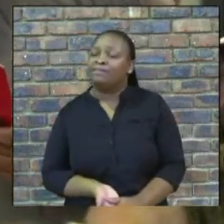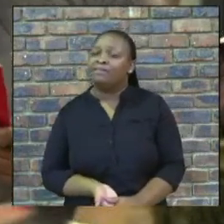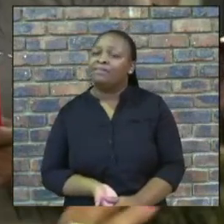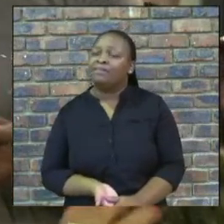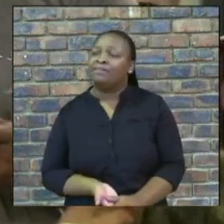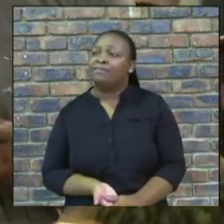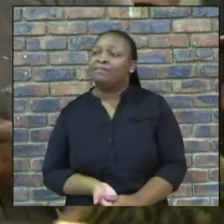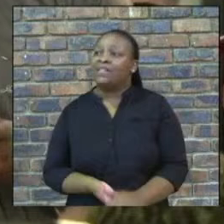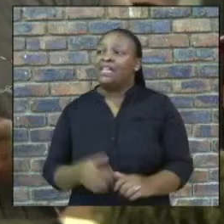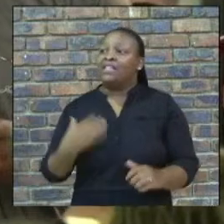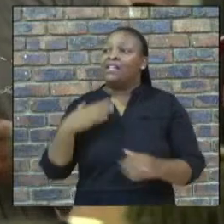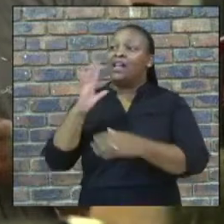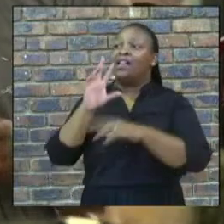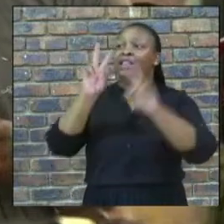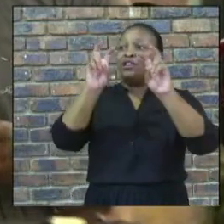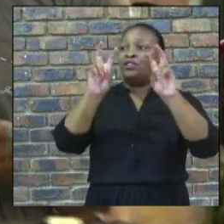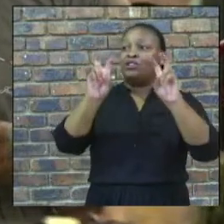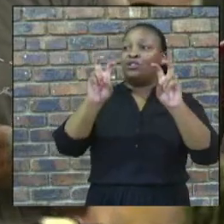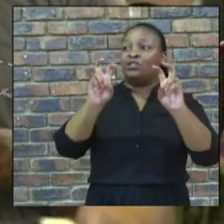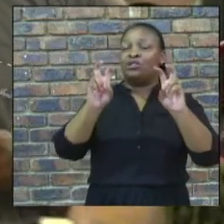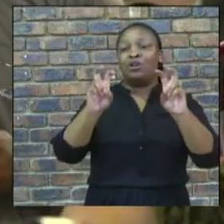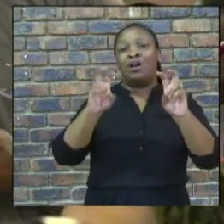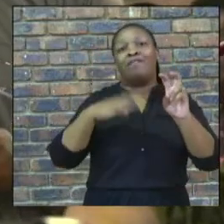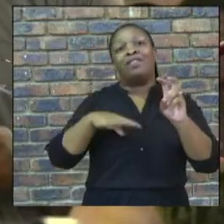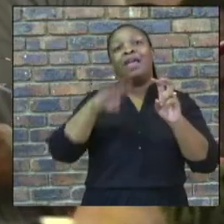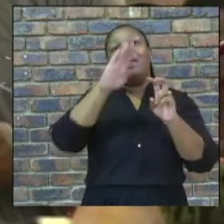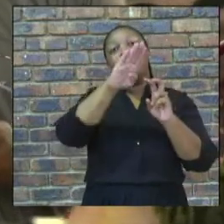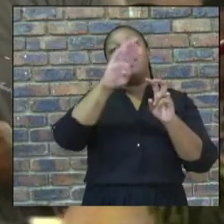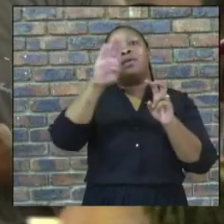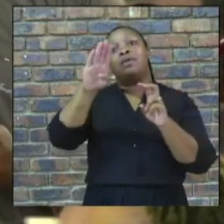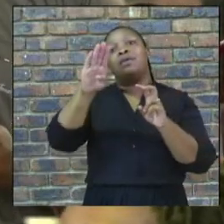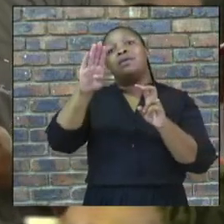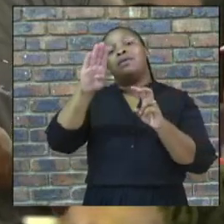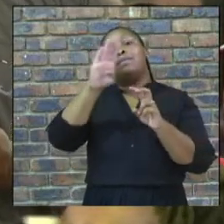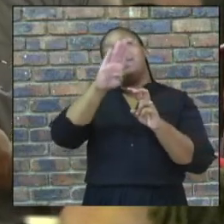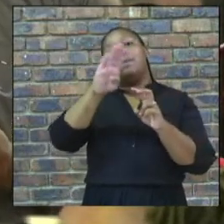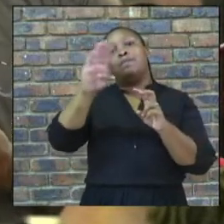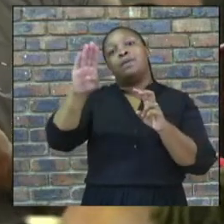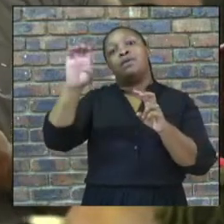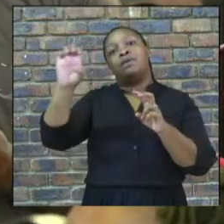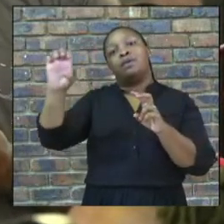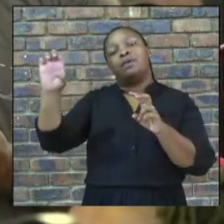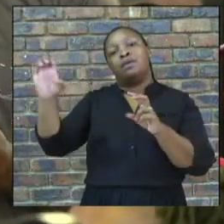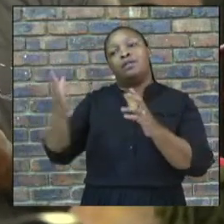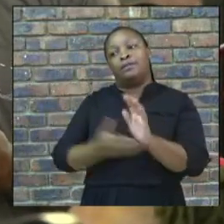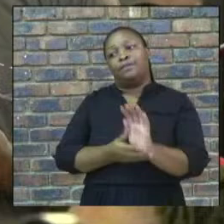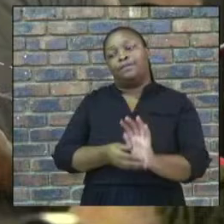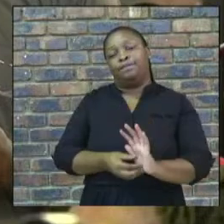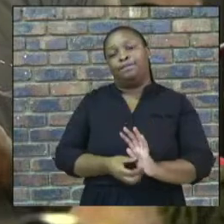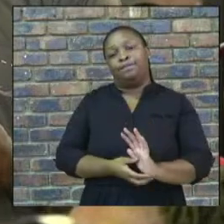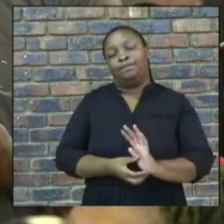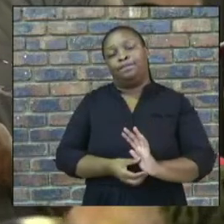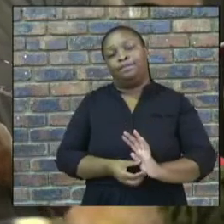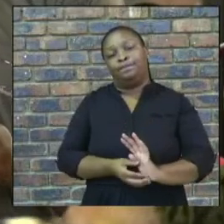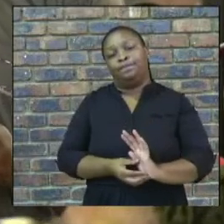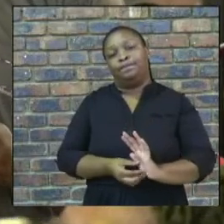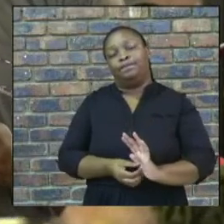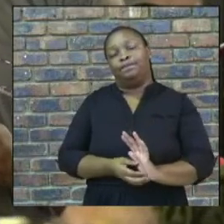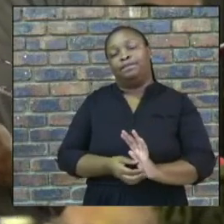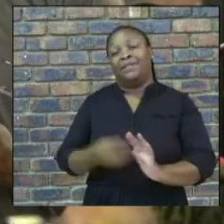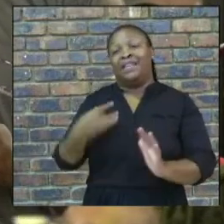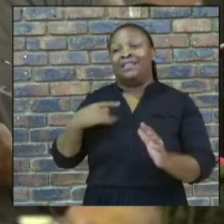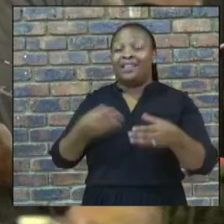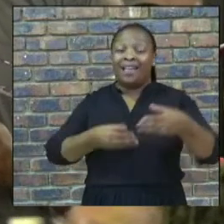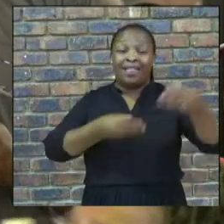I'll talk to issues of triple BEE. I don't know for the past years, what were your achievements,